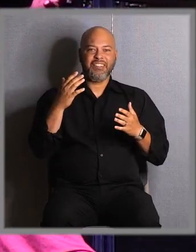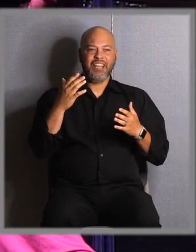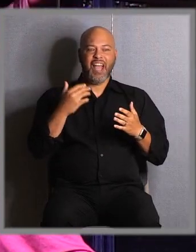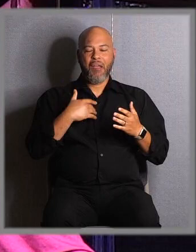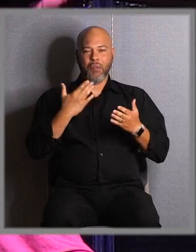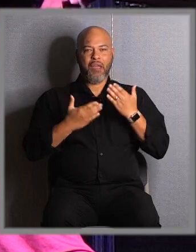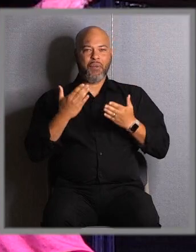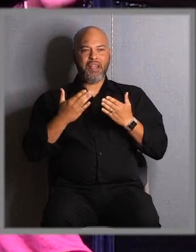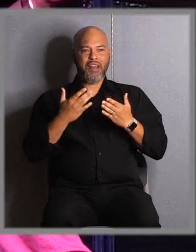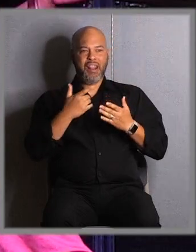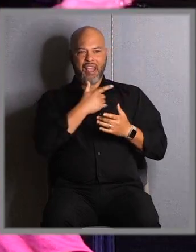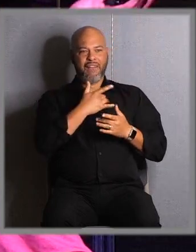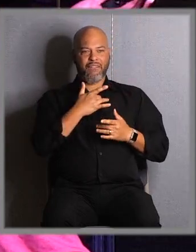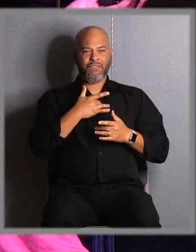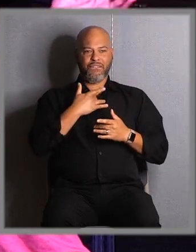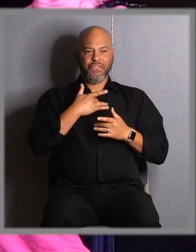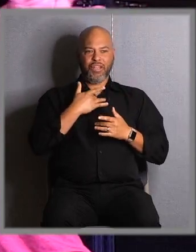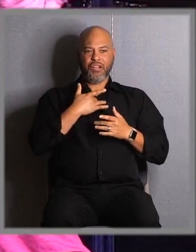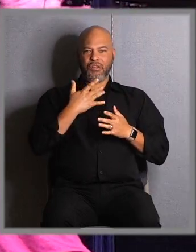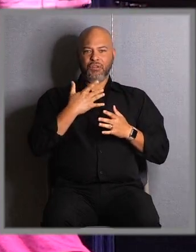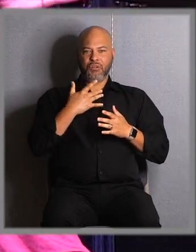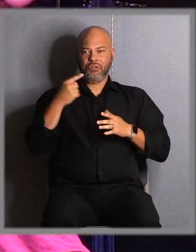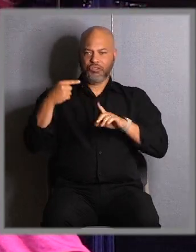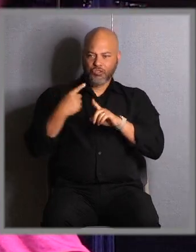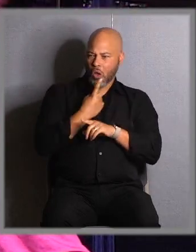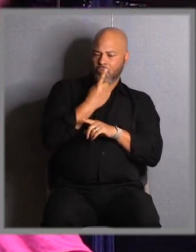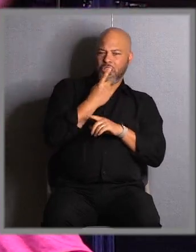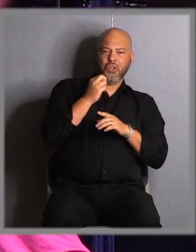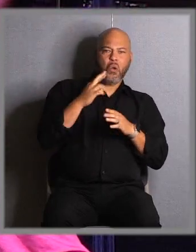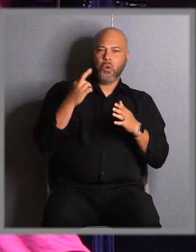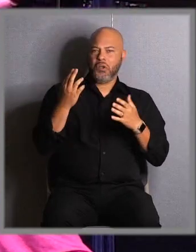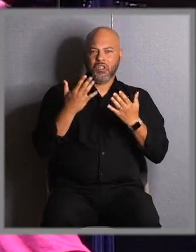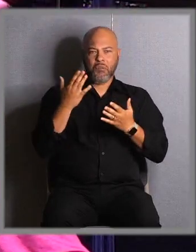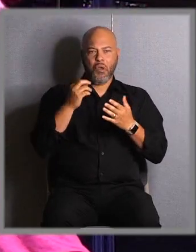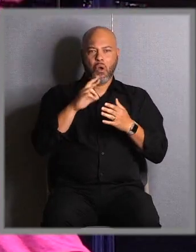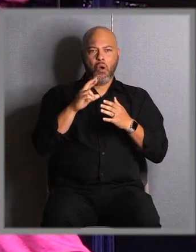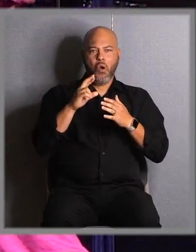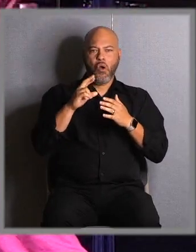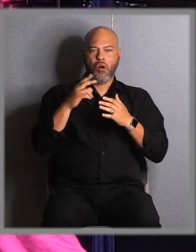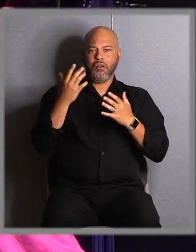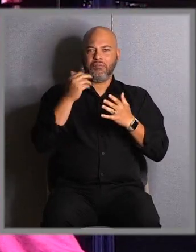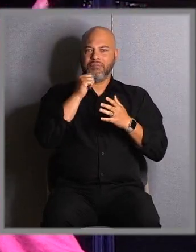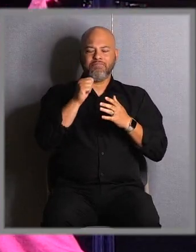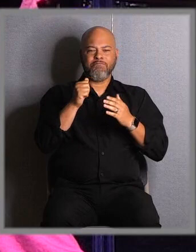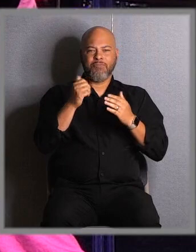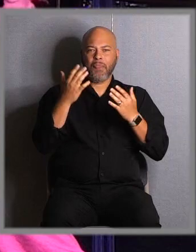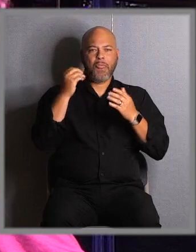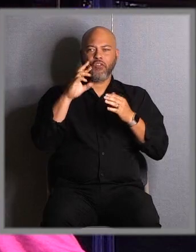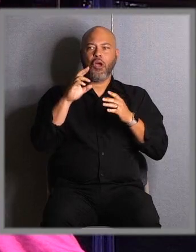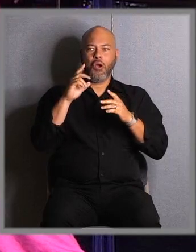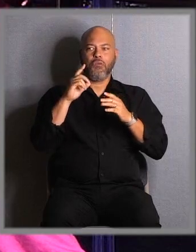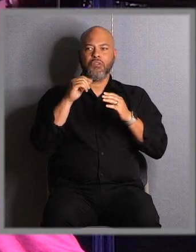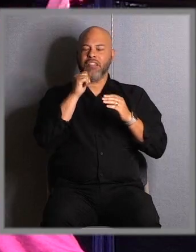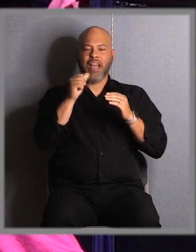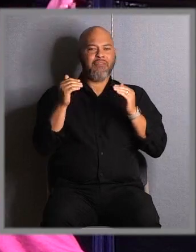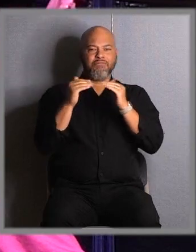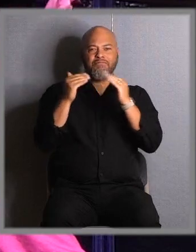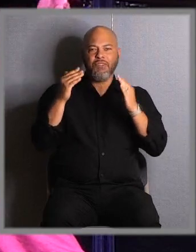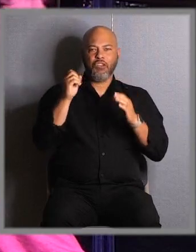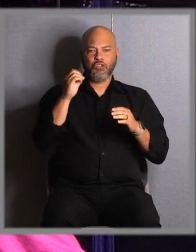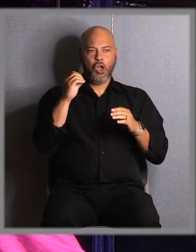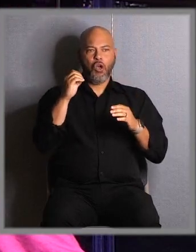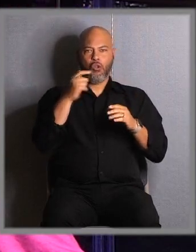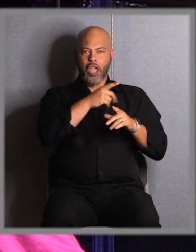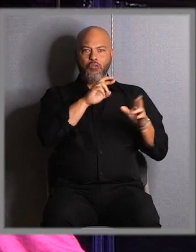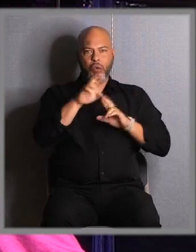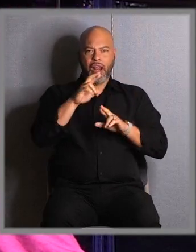intimidated or slighted or whatever, or at a disadvantage. And so instantly, they'll draw for their